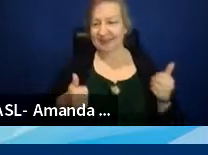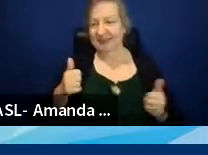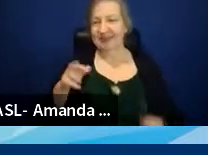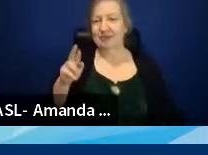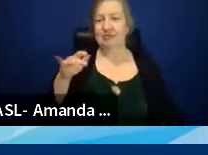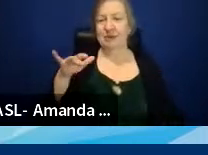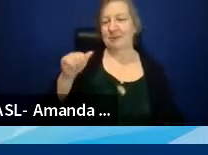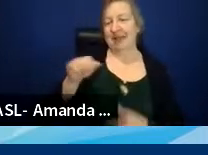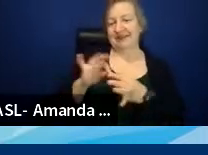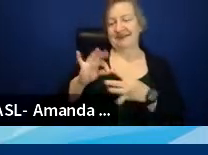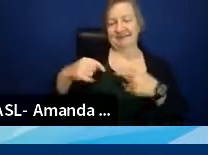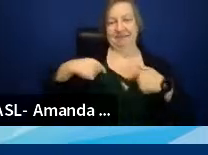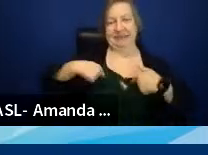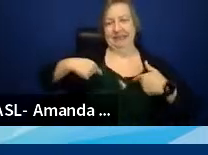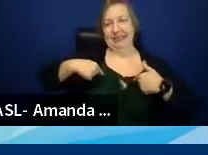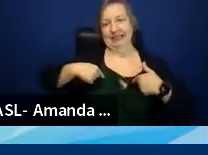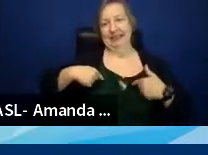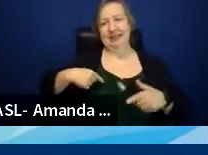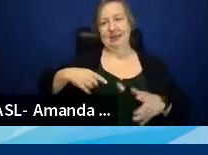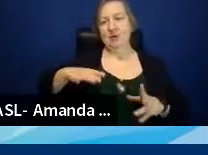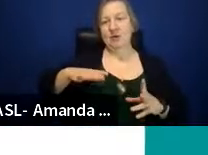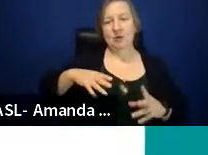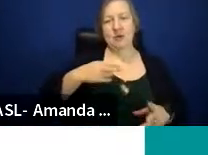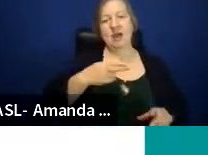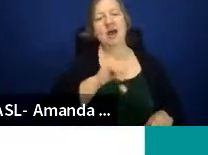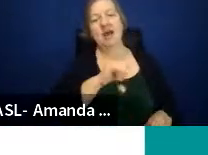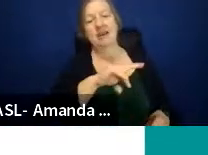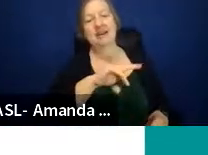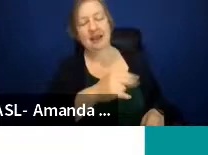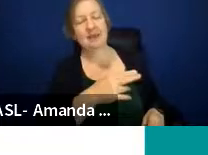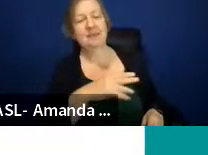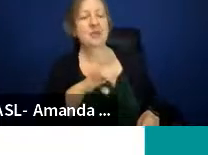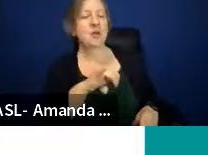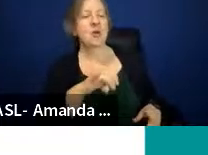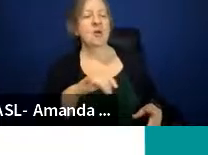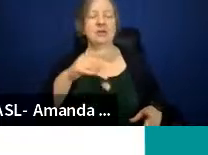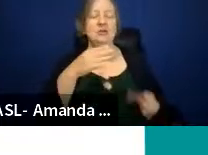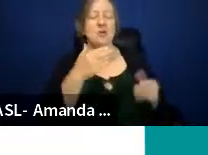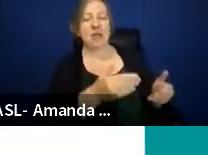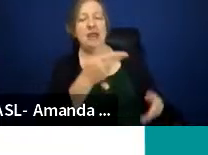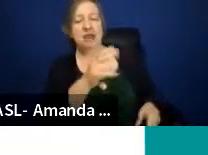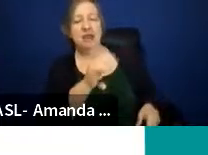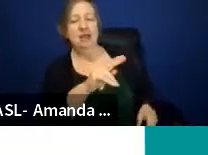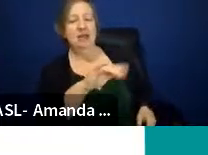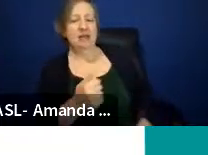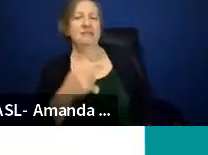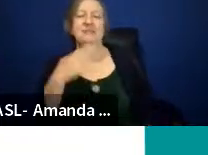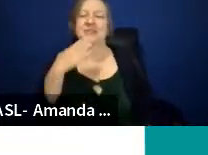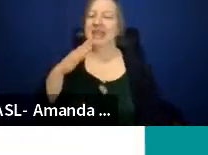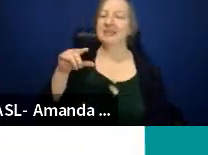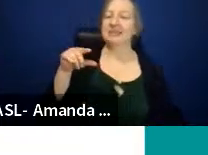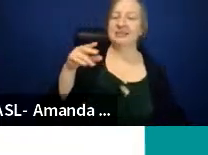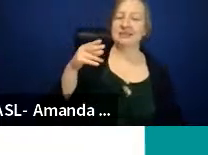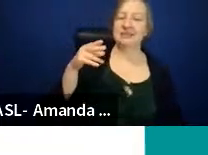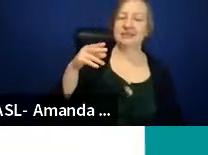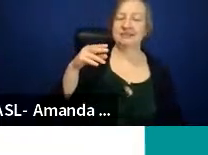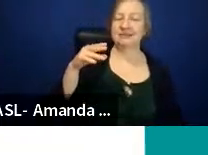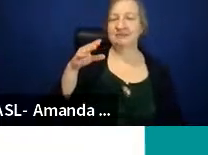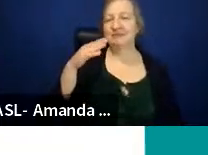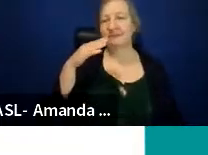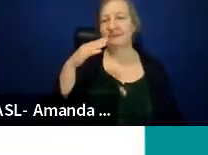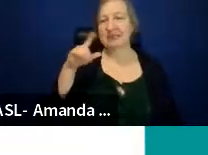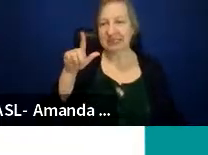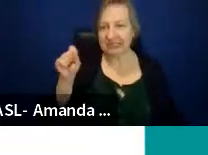it? Okay, go ahead, Hannah. Thanks, Lisa. Thanks, Greg. Hi, everyone. Thanks so much for being with us